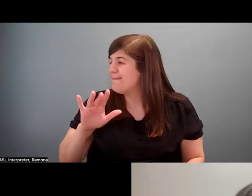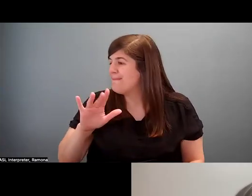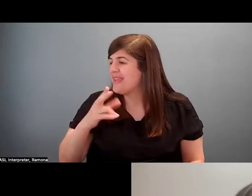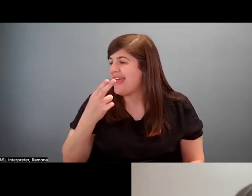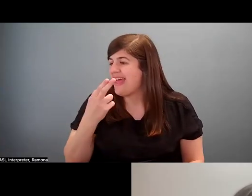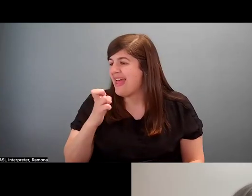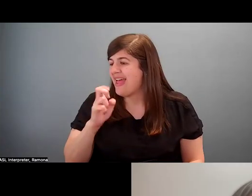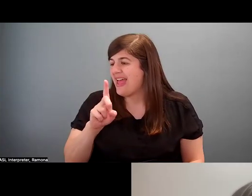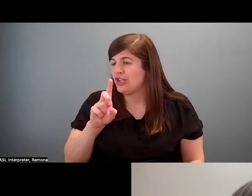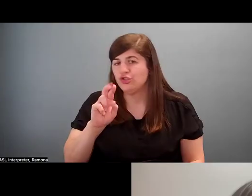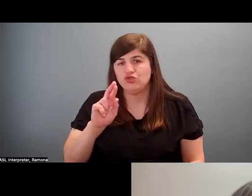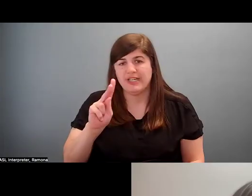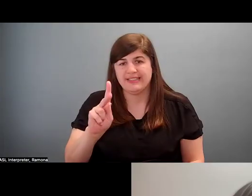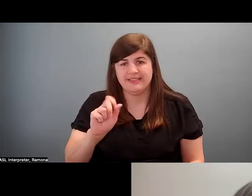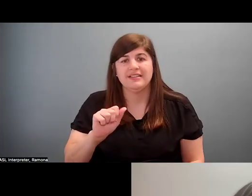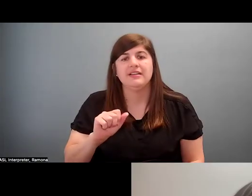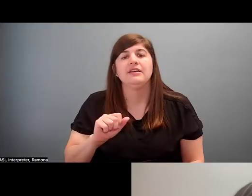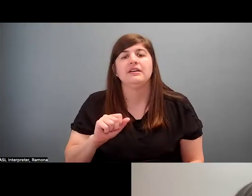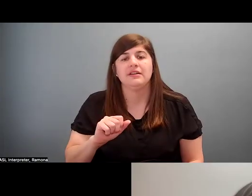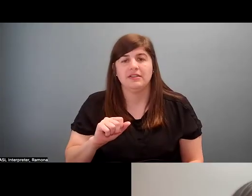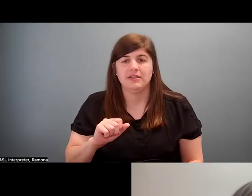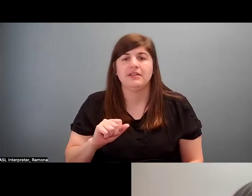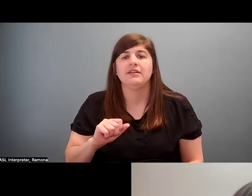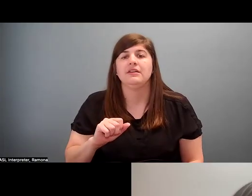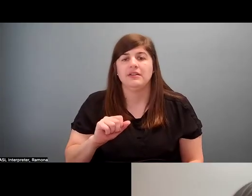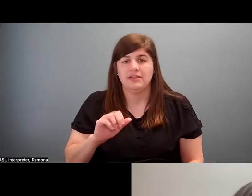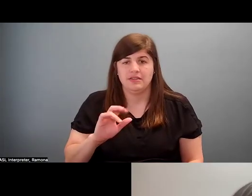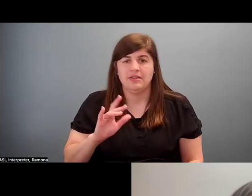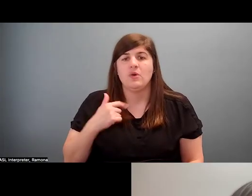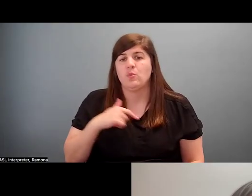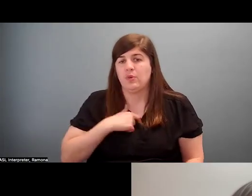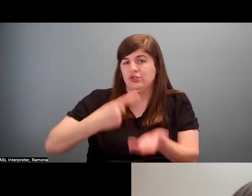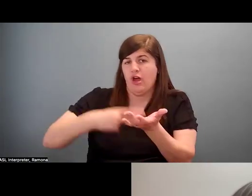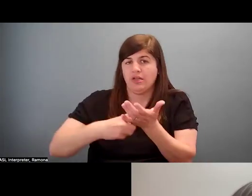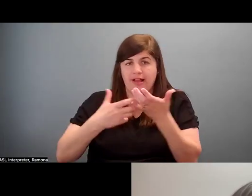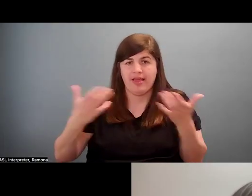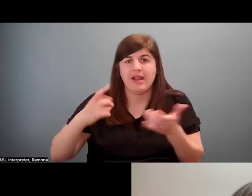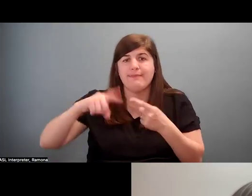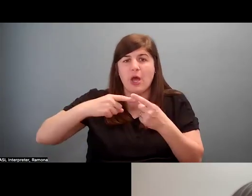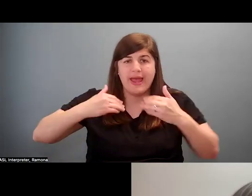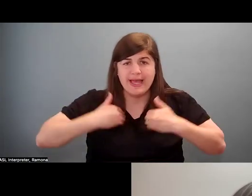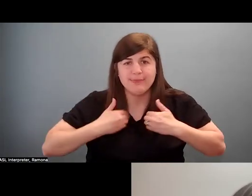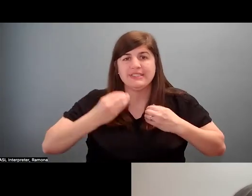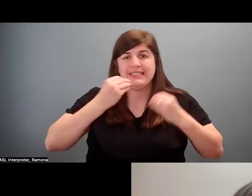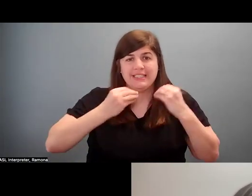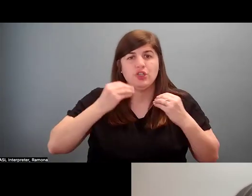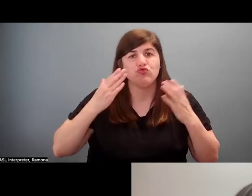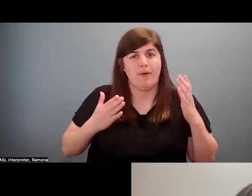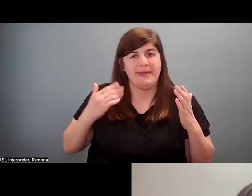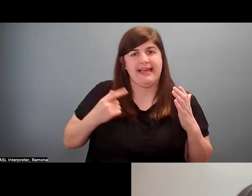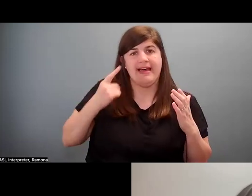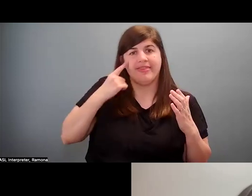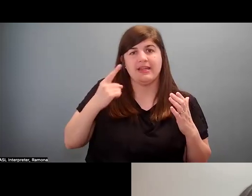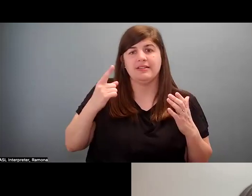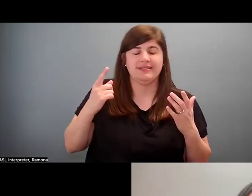Hedrick. I don't know what their first name is. Let's say we've talked a lot about animals eating these robots, and I think that's just like too